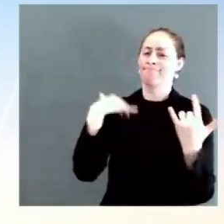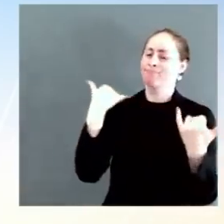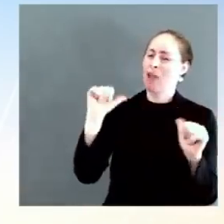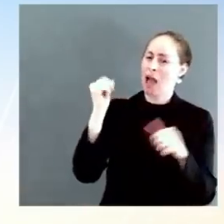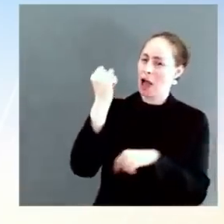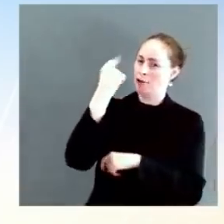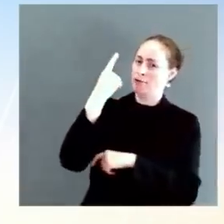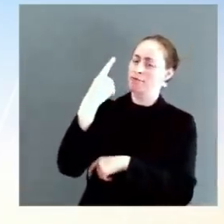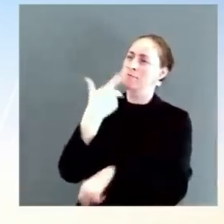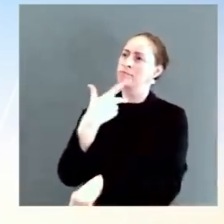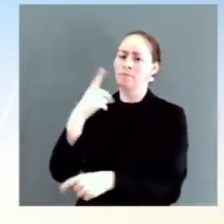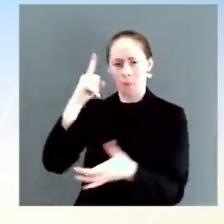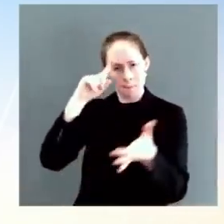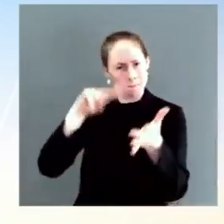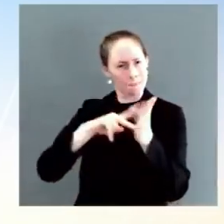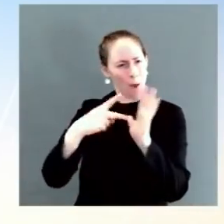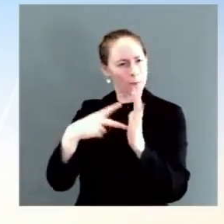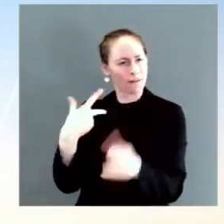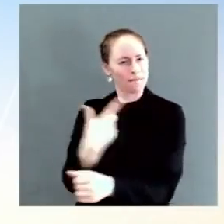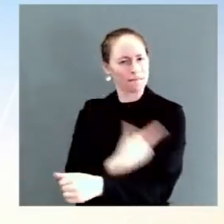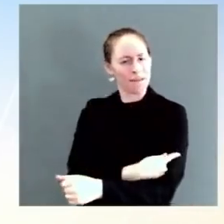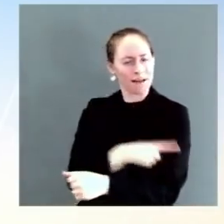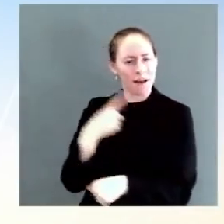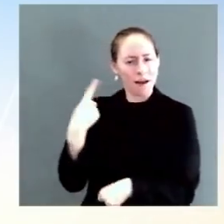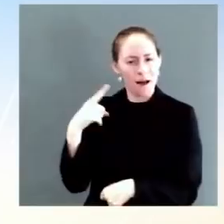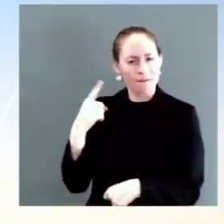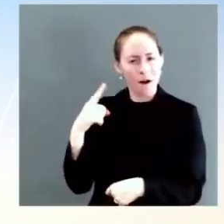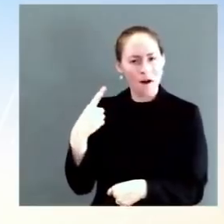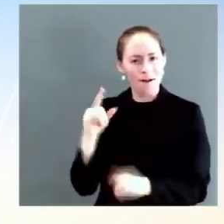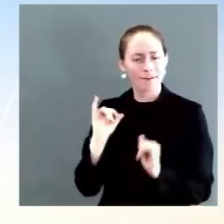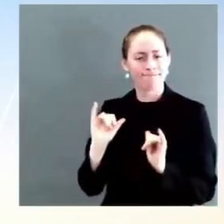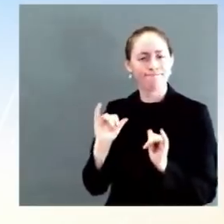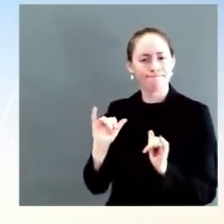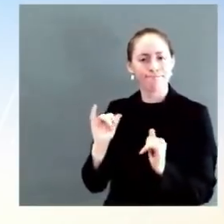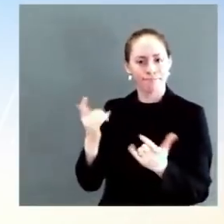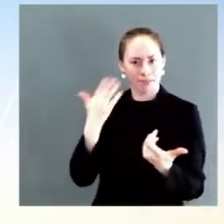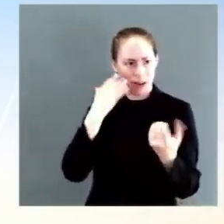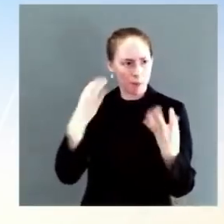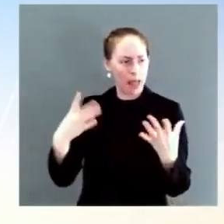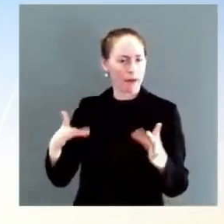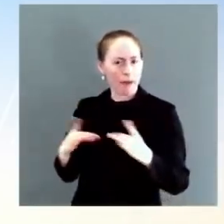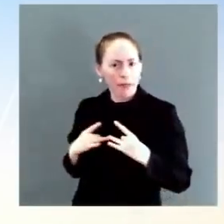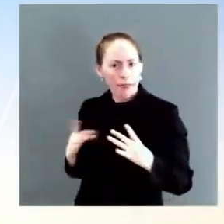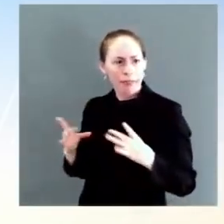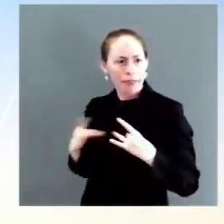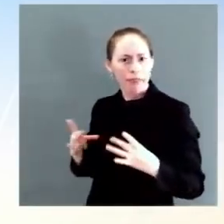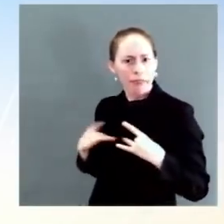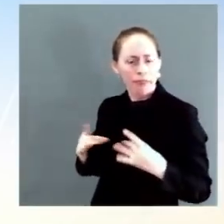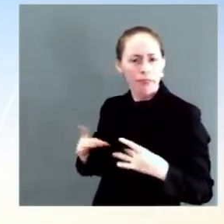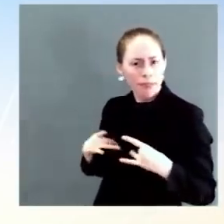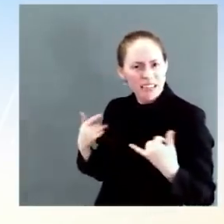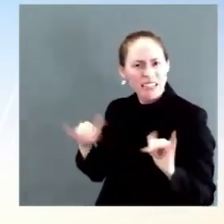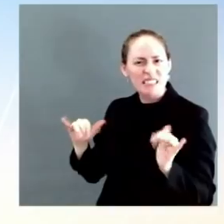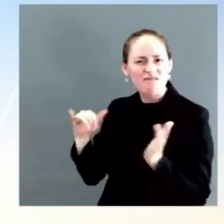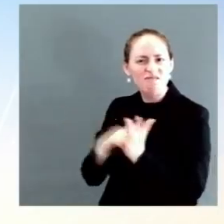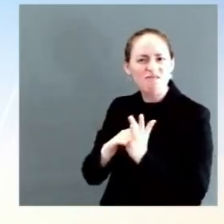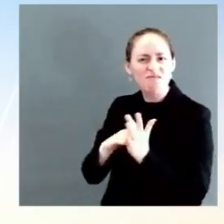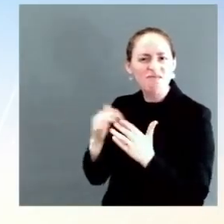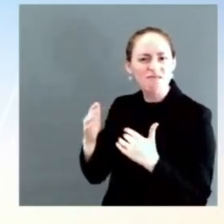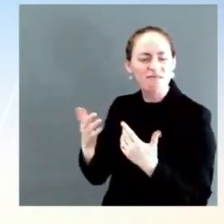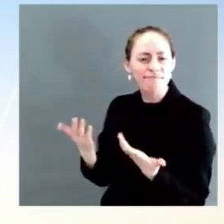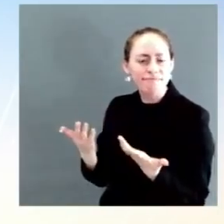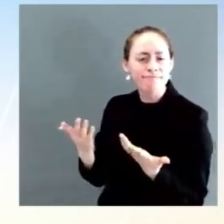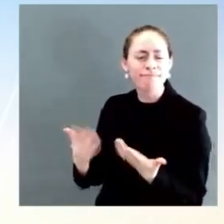given how many breakthrough cases there are. Well, Leisha, I think this has been the case for several months now, that the messaging from our health and